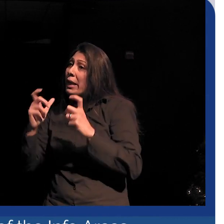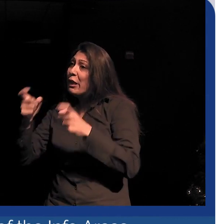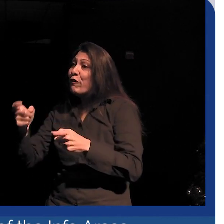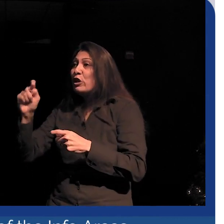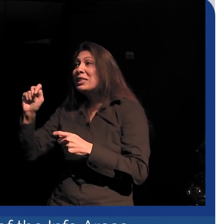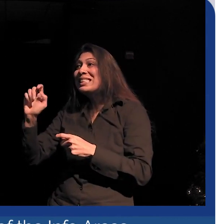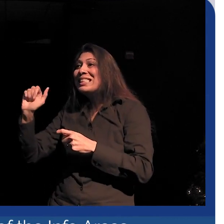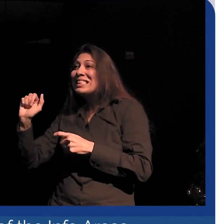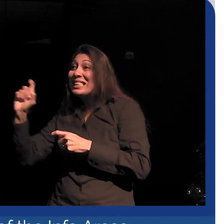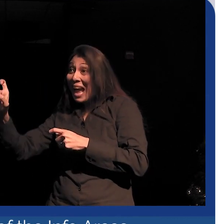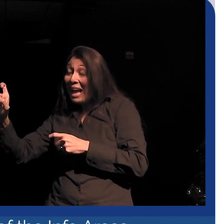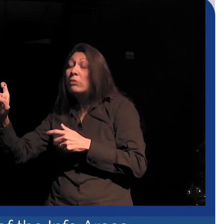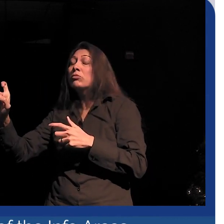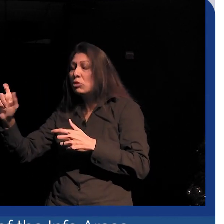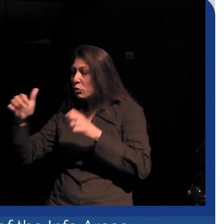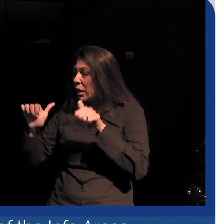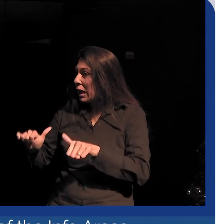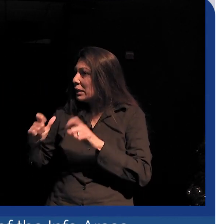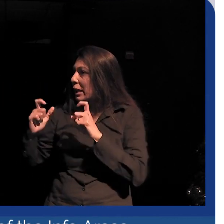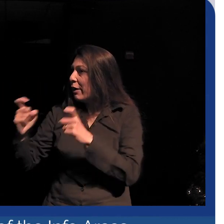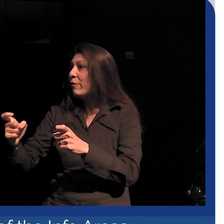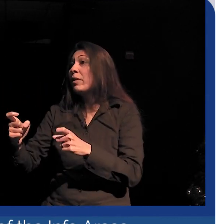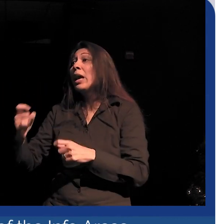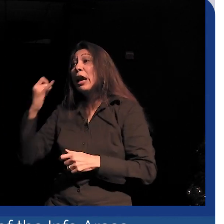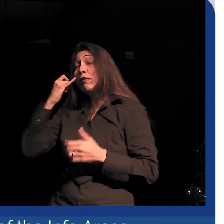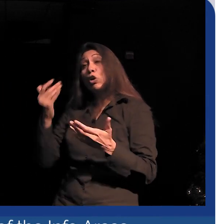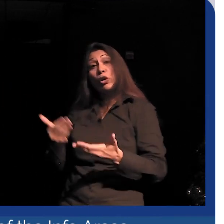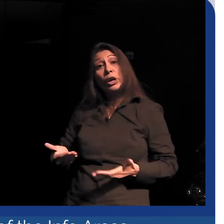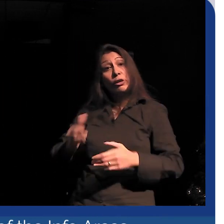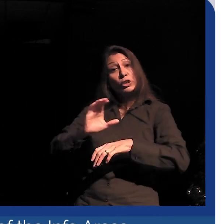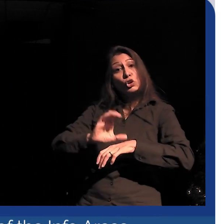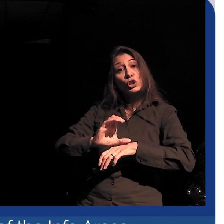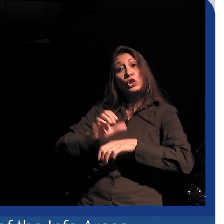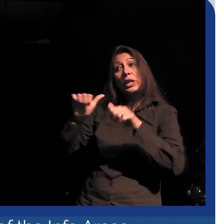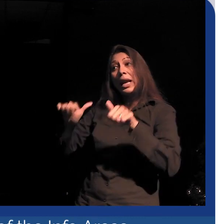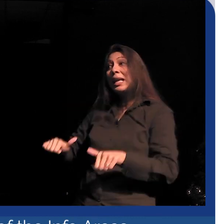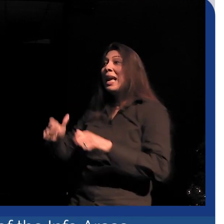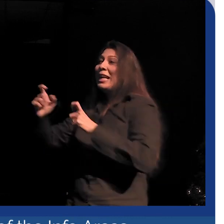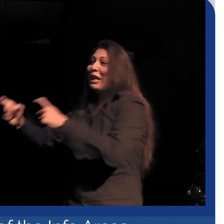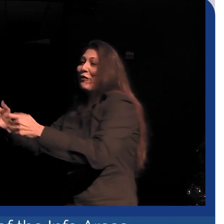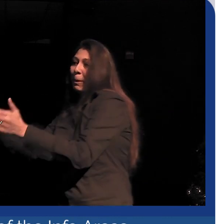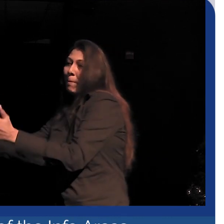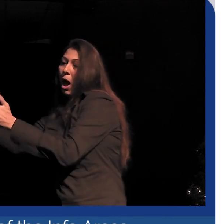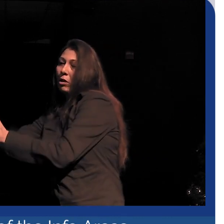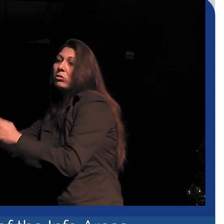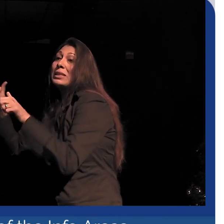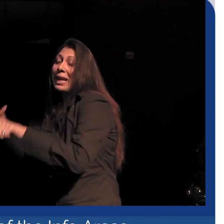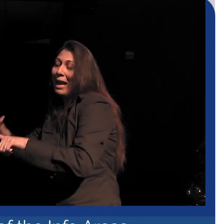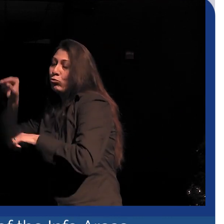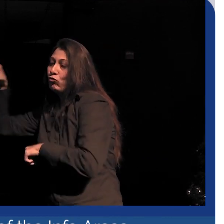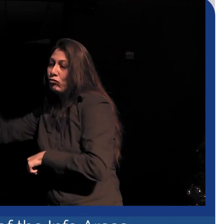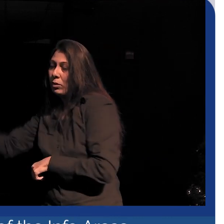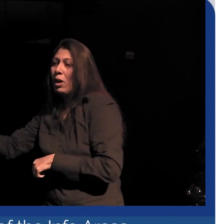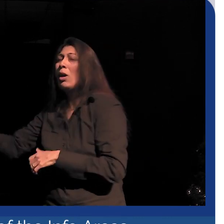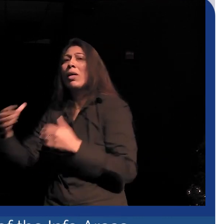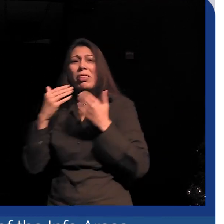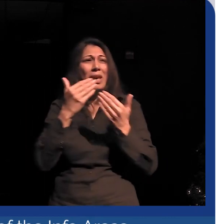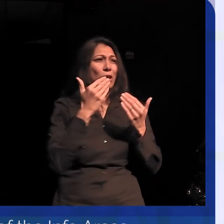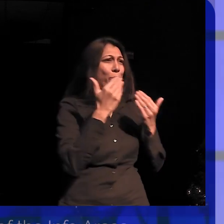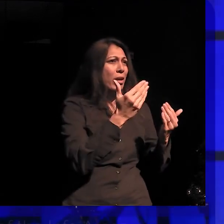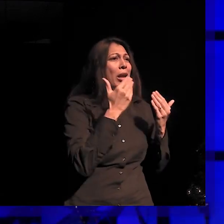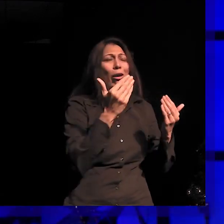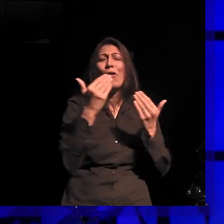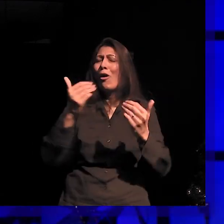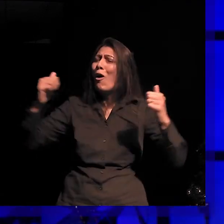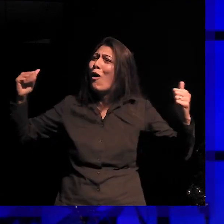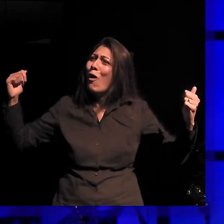as well. And if you're here in church today, you can drop your gift in one of the giving boxes at our information areas as you leave. So we're just grateful and thank you for